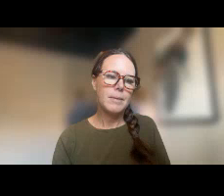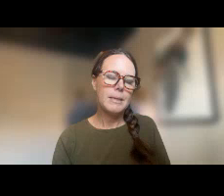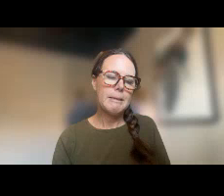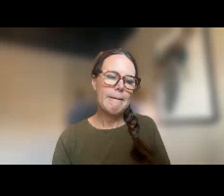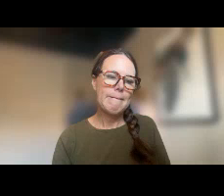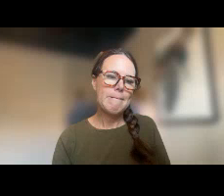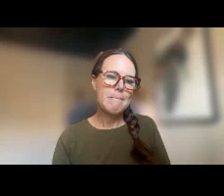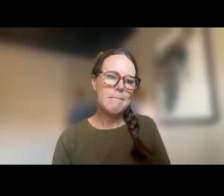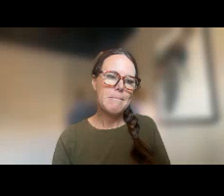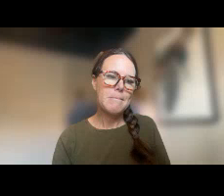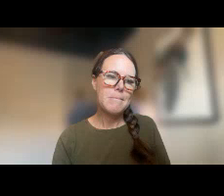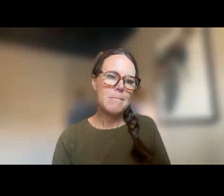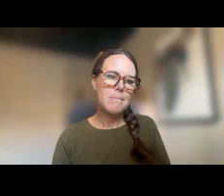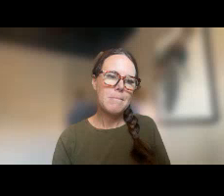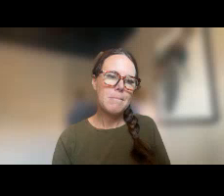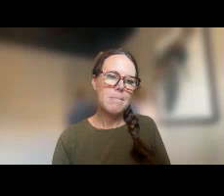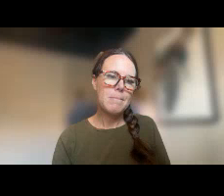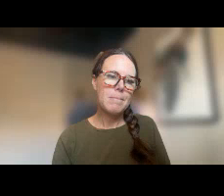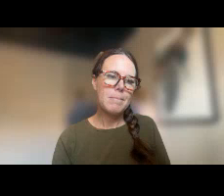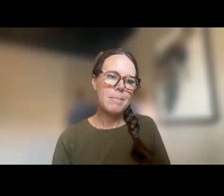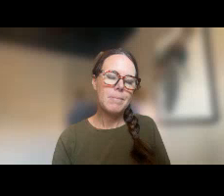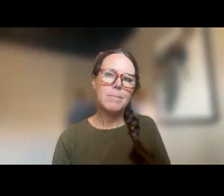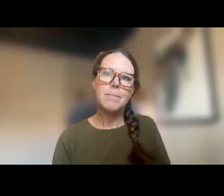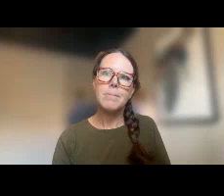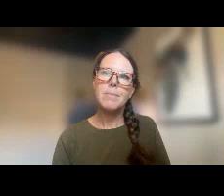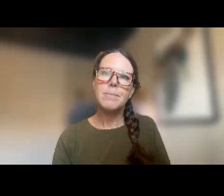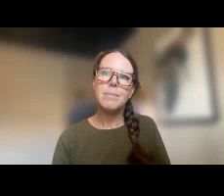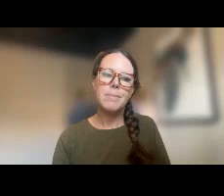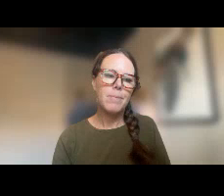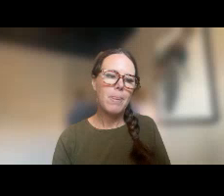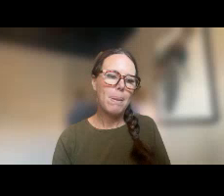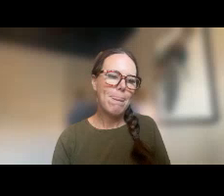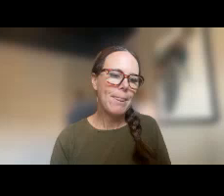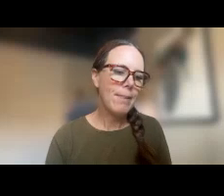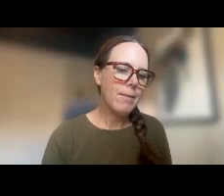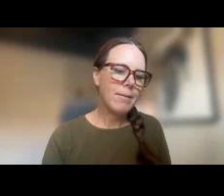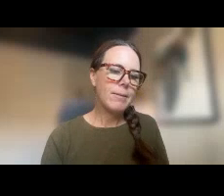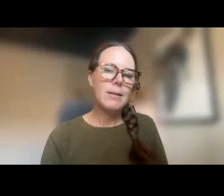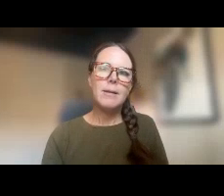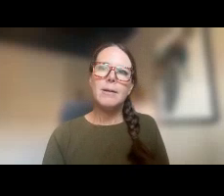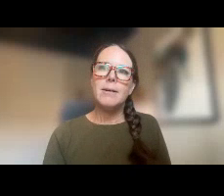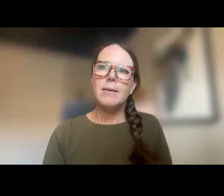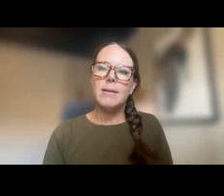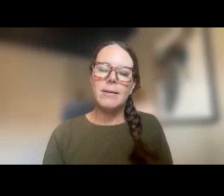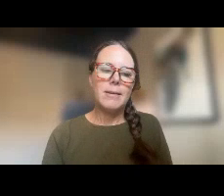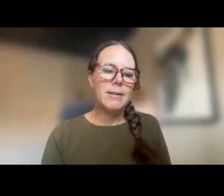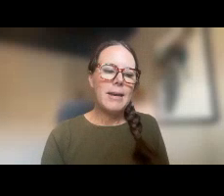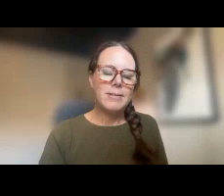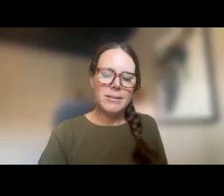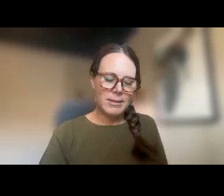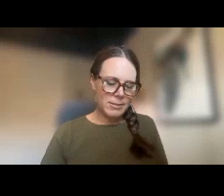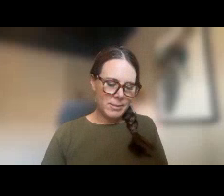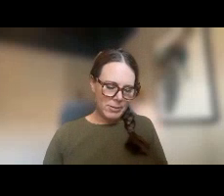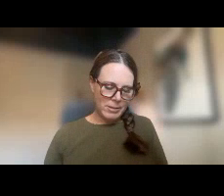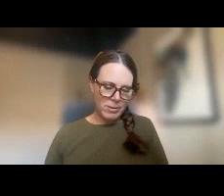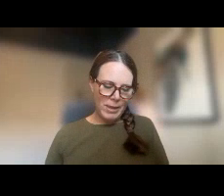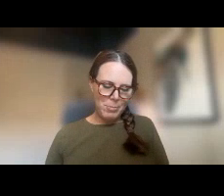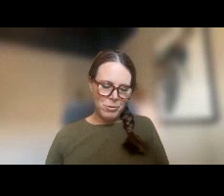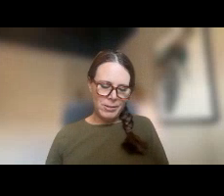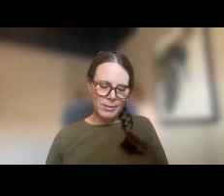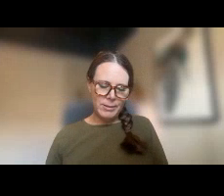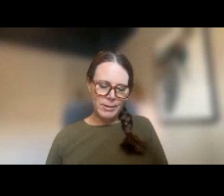Does that sound like a good process? Okay. Fair Fox, does that sound like a, Yes, it does. Sounds